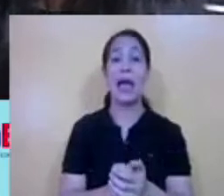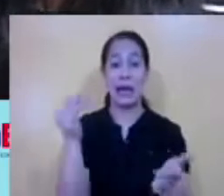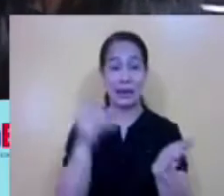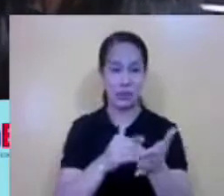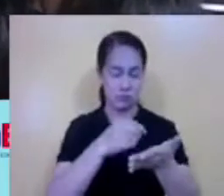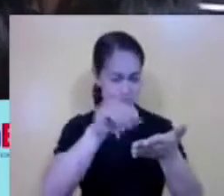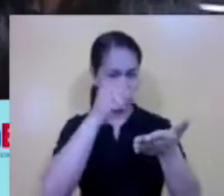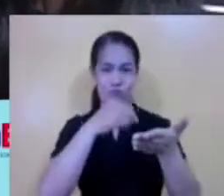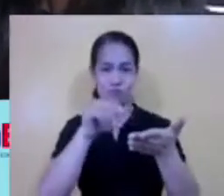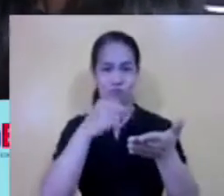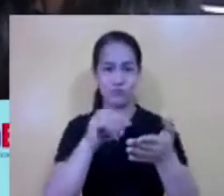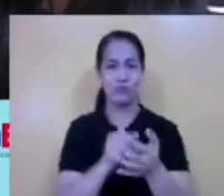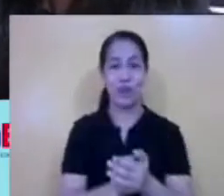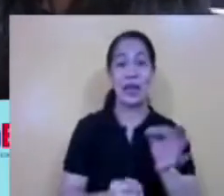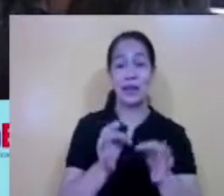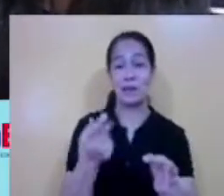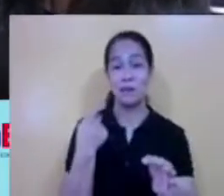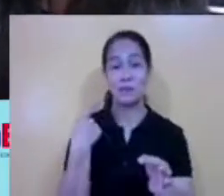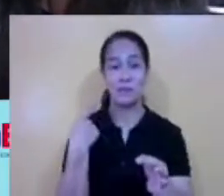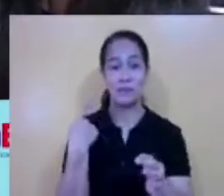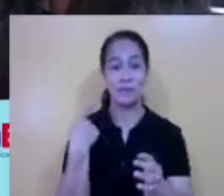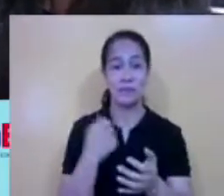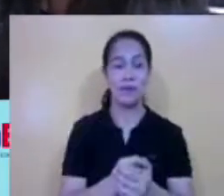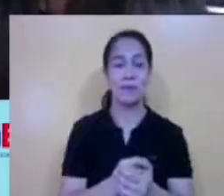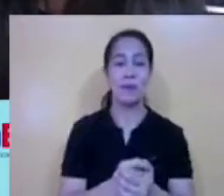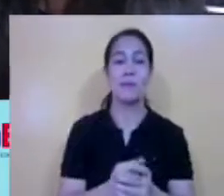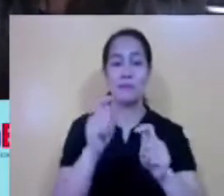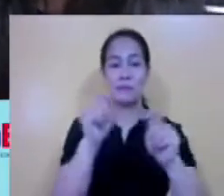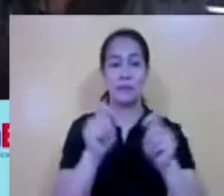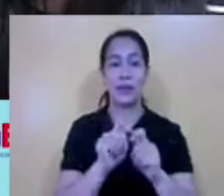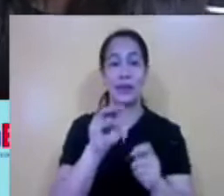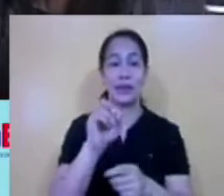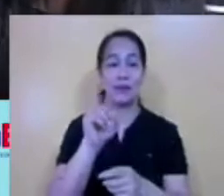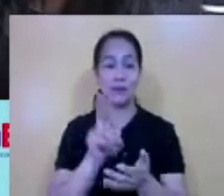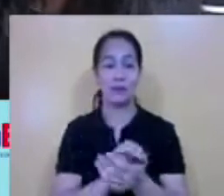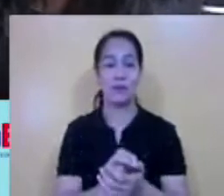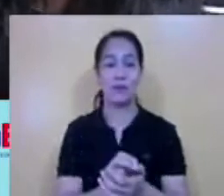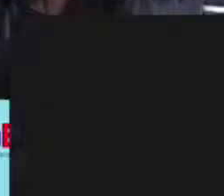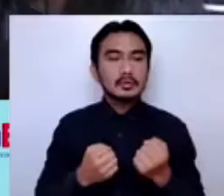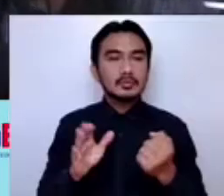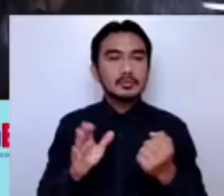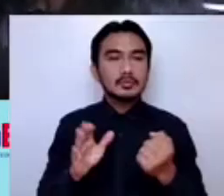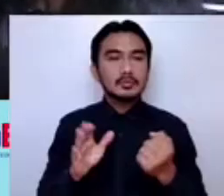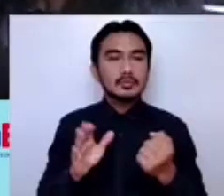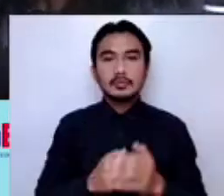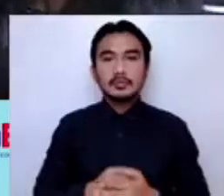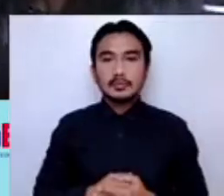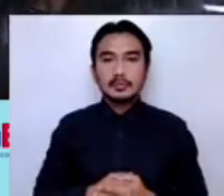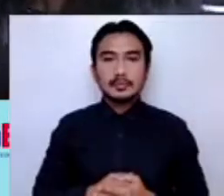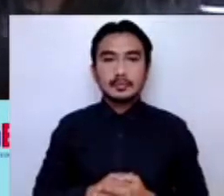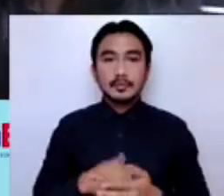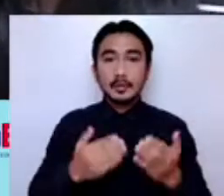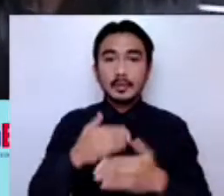if they have a uniform type of MOV to submit in your school. Next, who